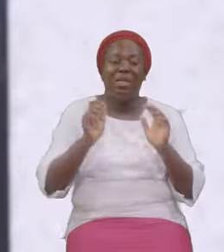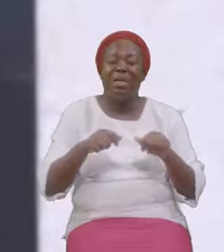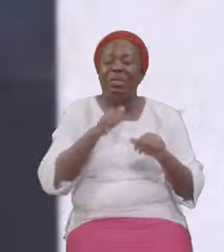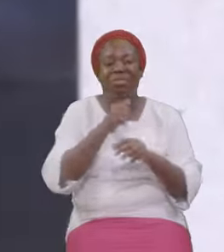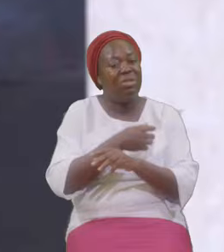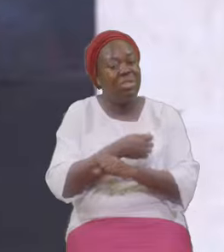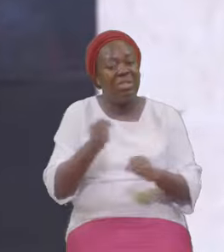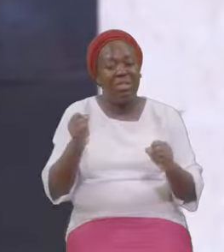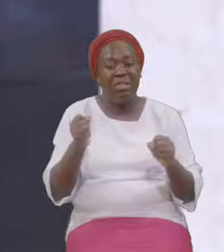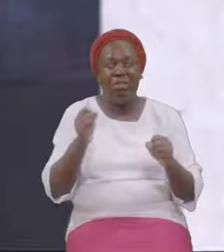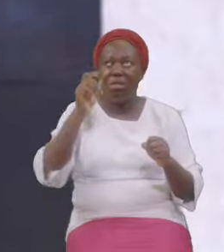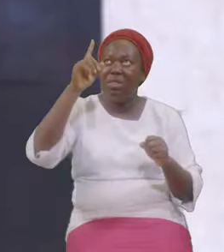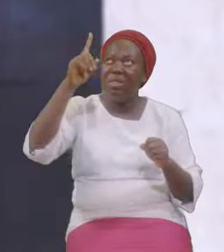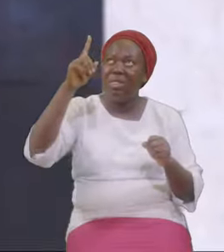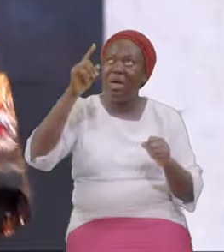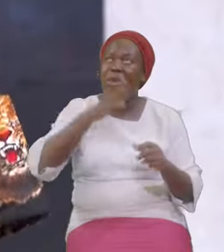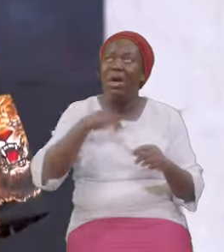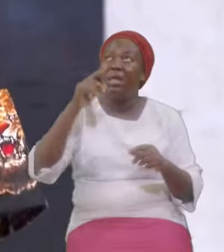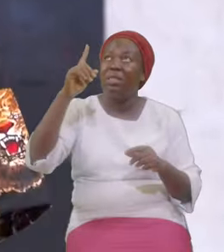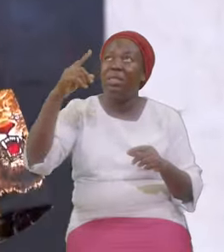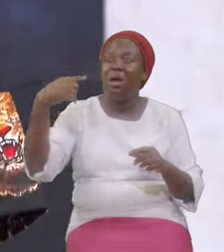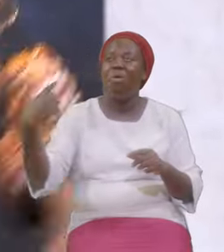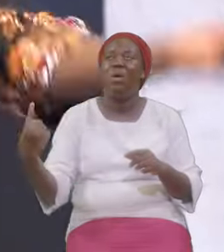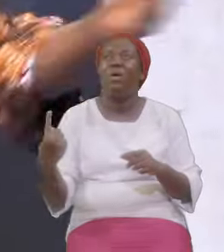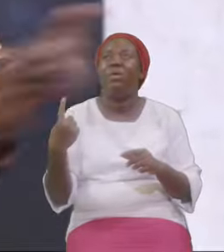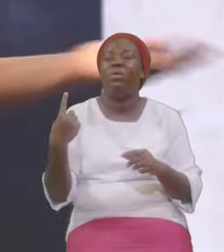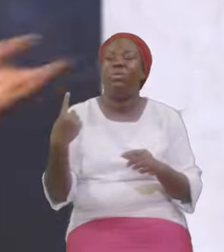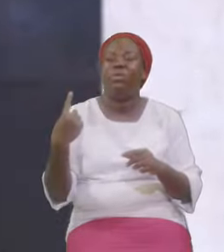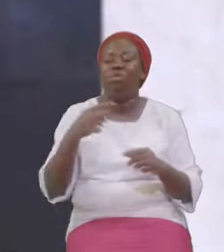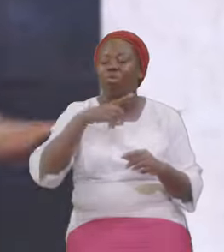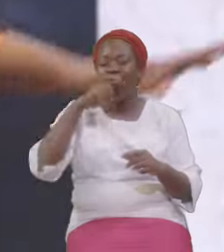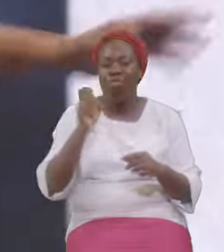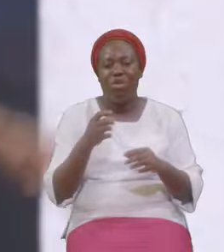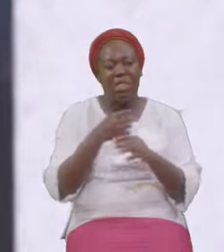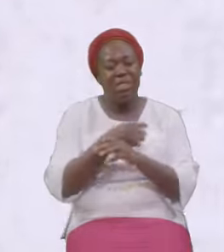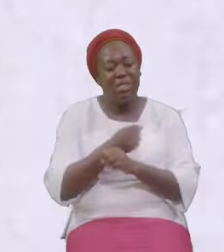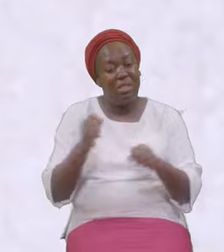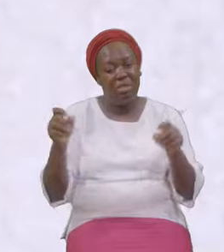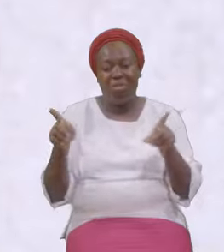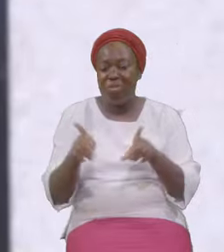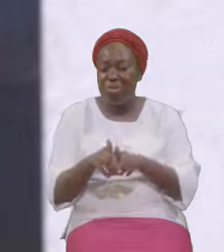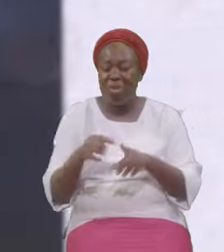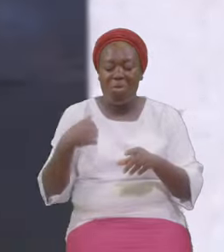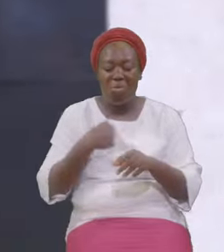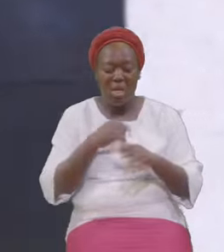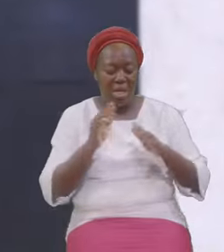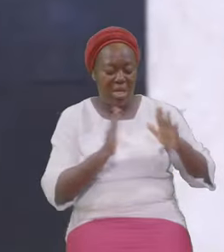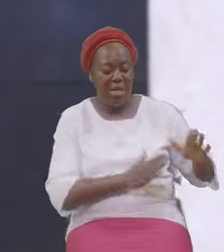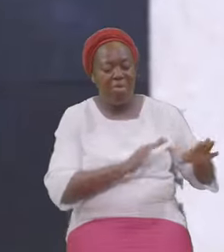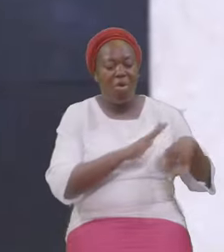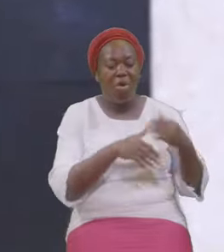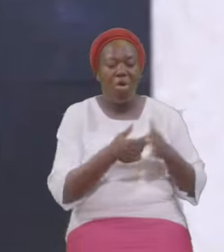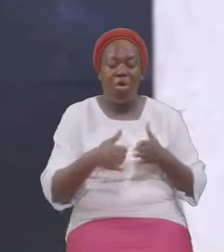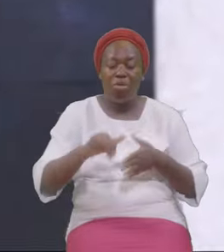thou, and thou alone must save. So we leave all those powers behind that